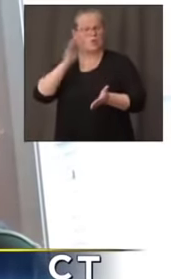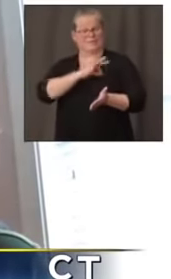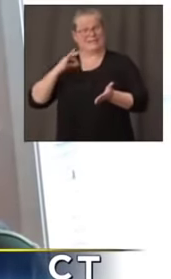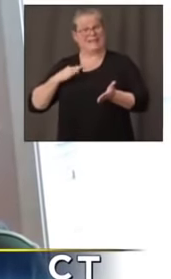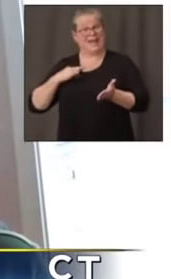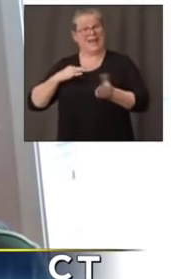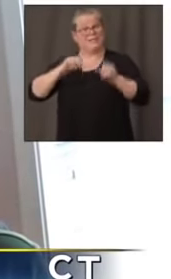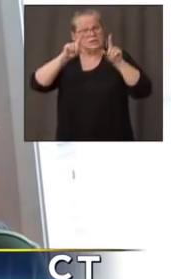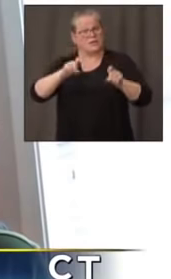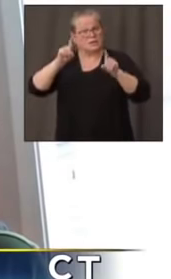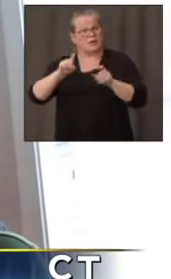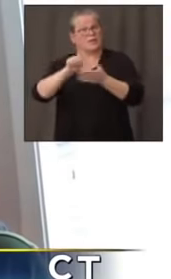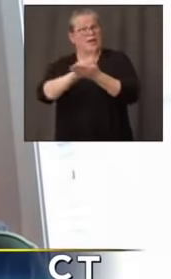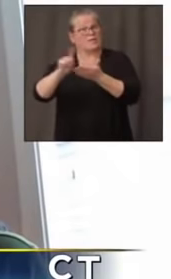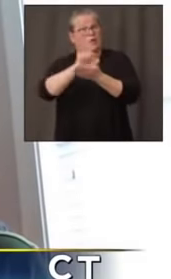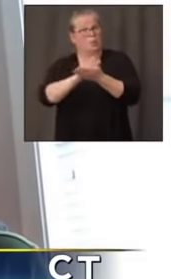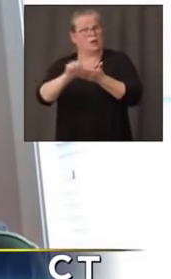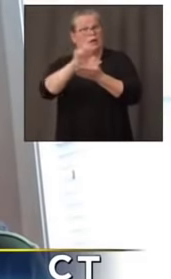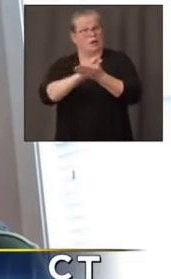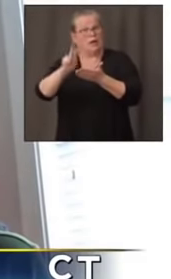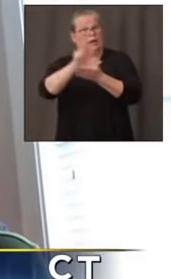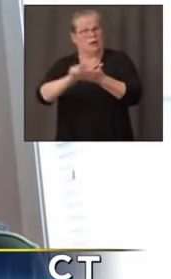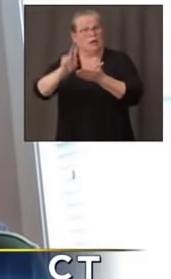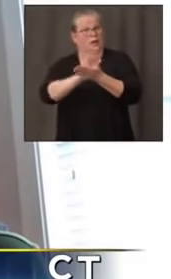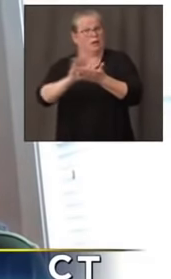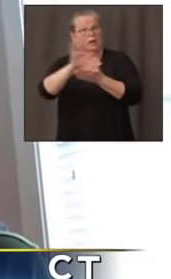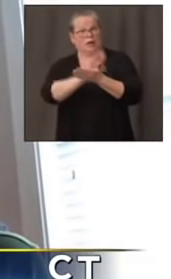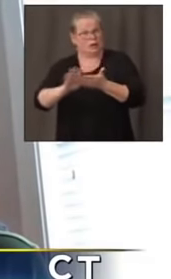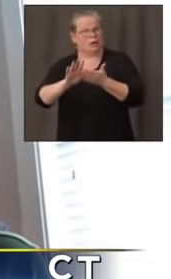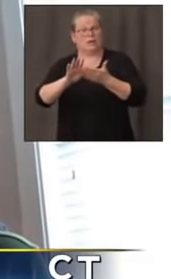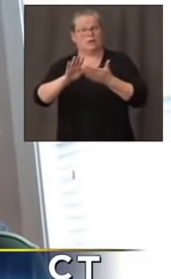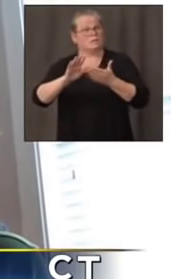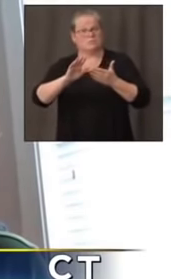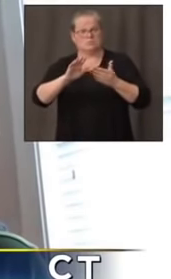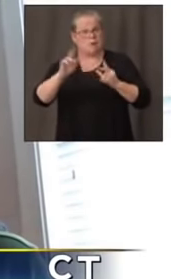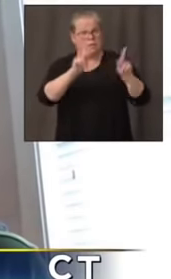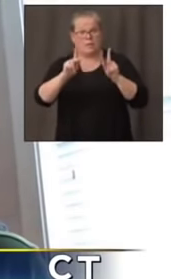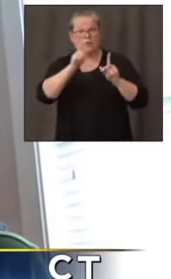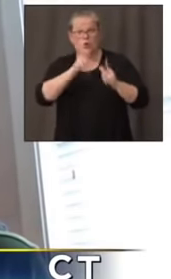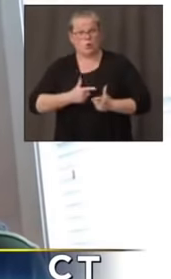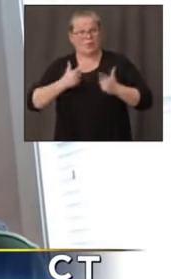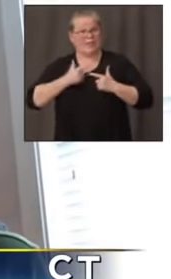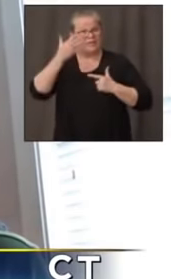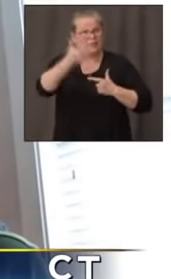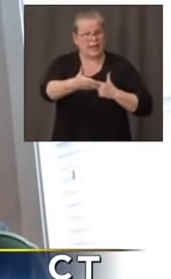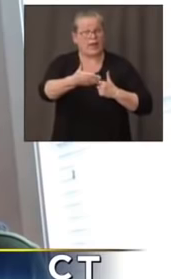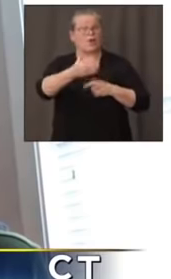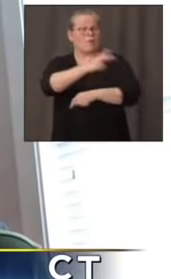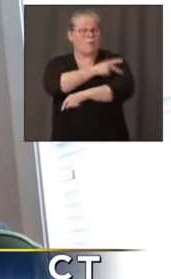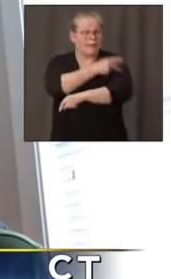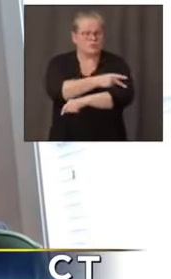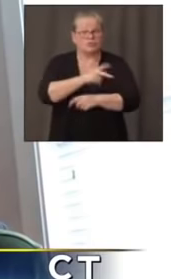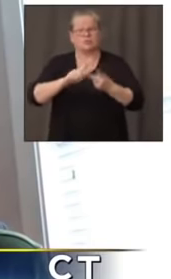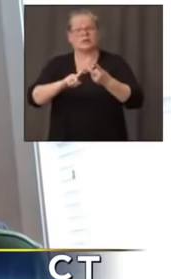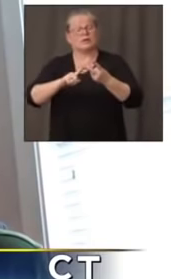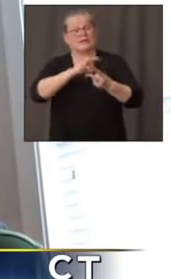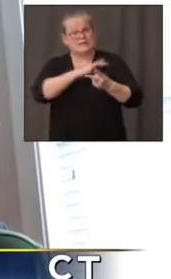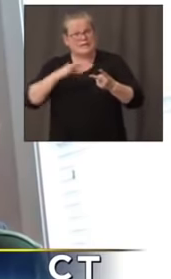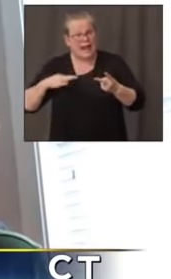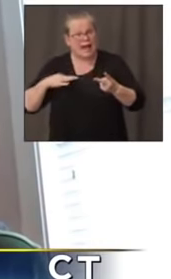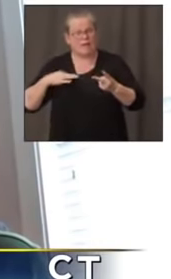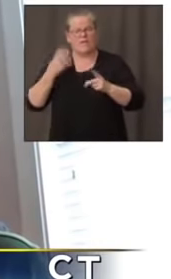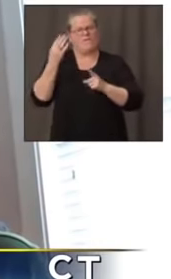no positives among the staff or the residents for 14 days after consecutive weeks of